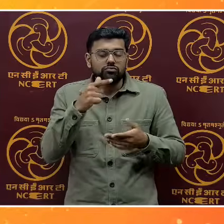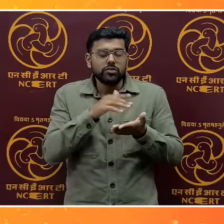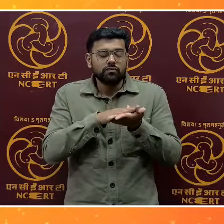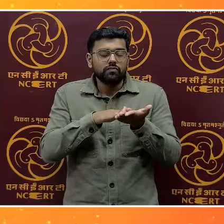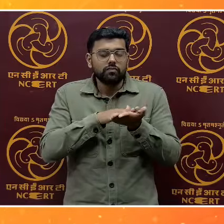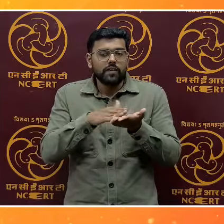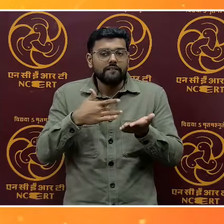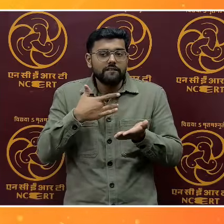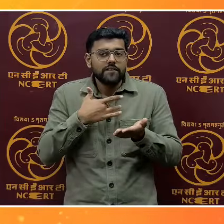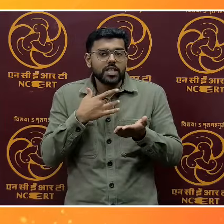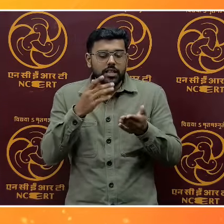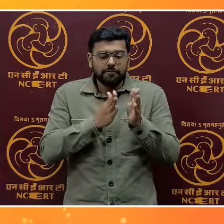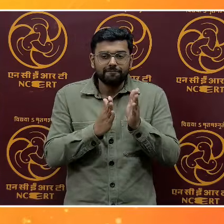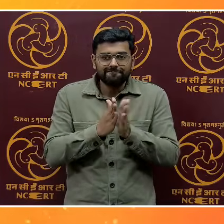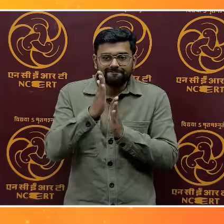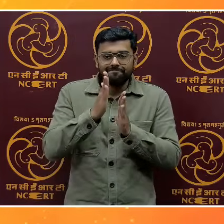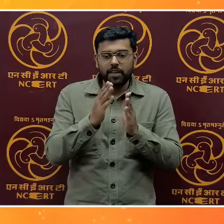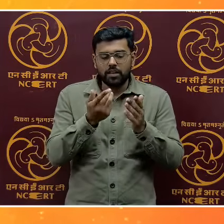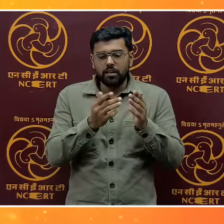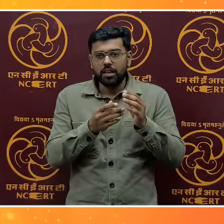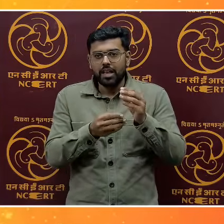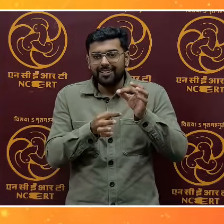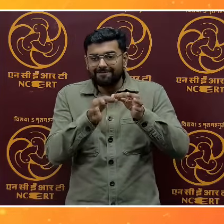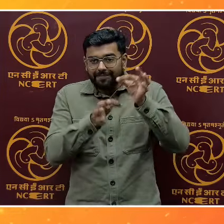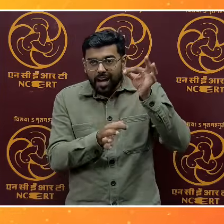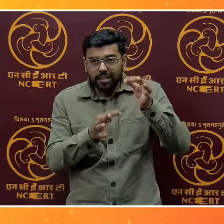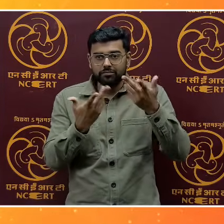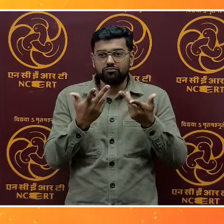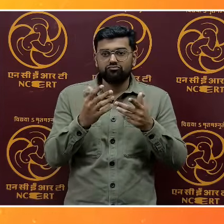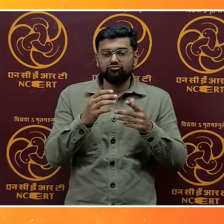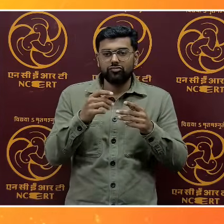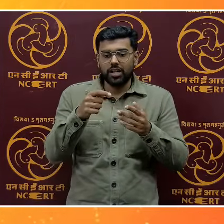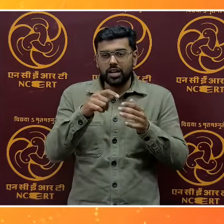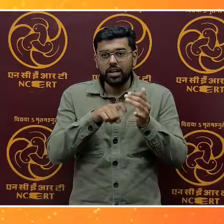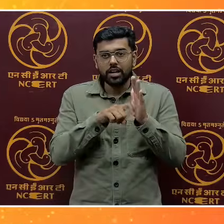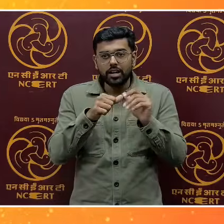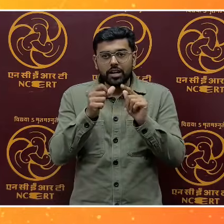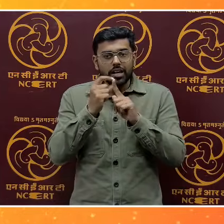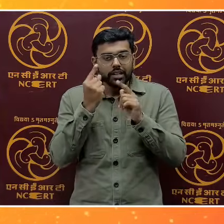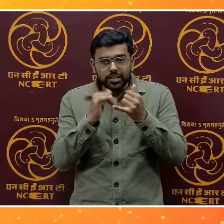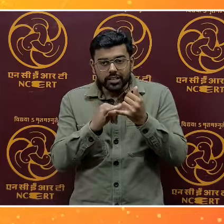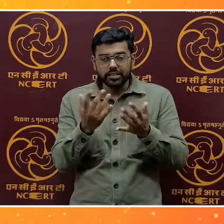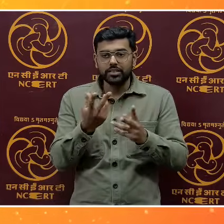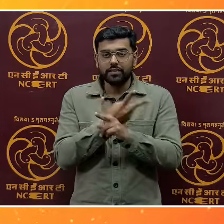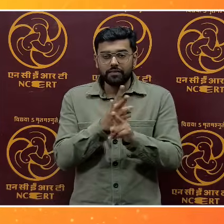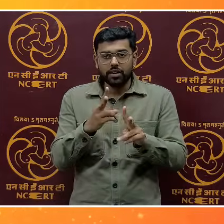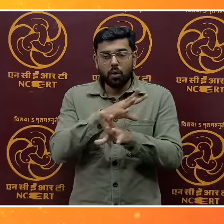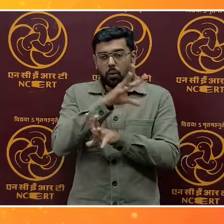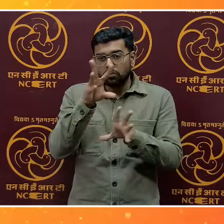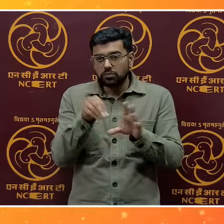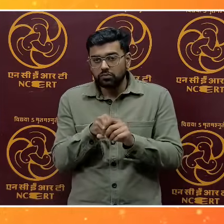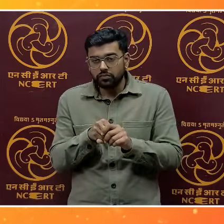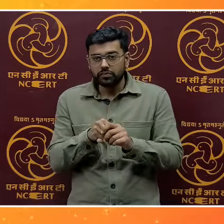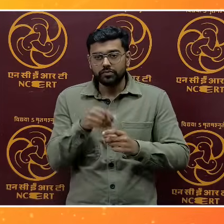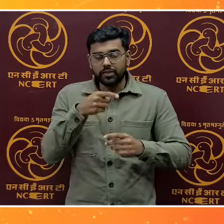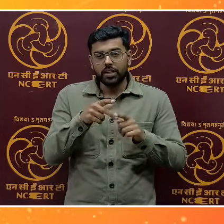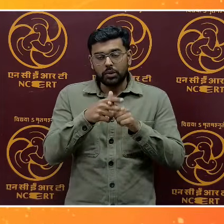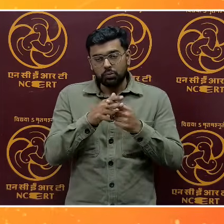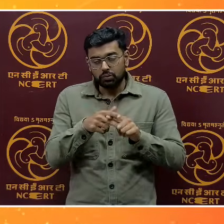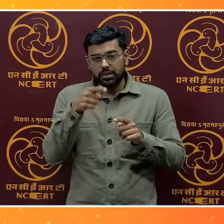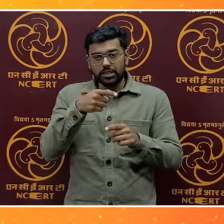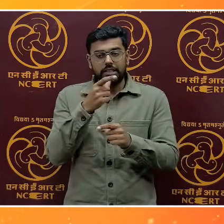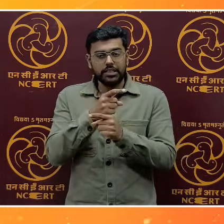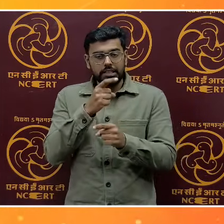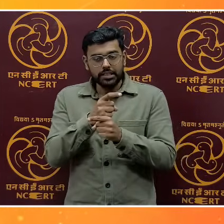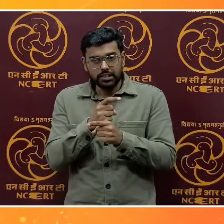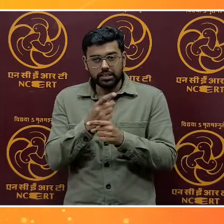shape? What is the slant height? What is the radius? And what is the height? Okay, such type of tools teachers can take